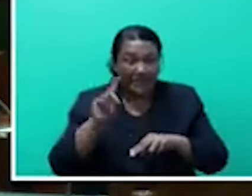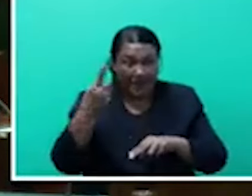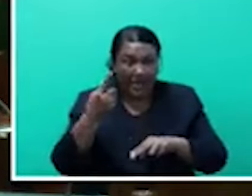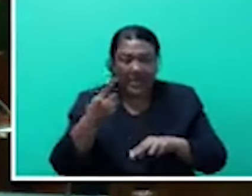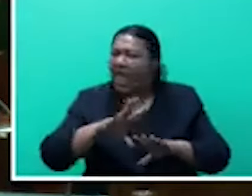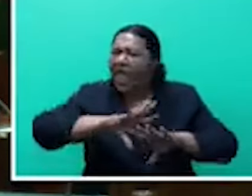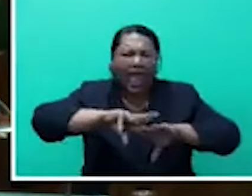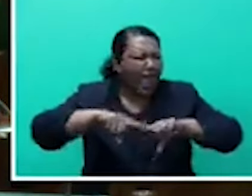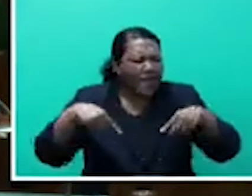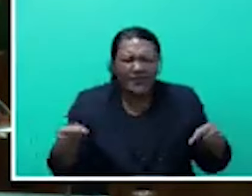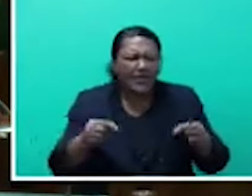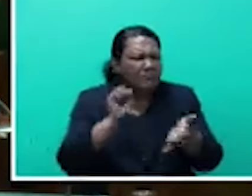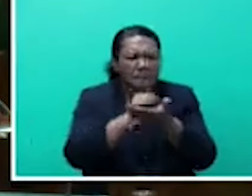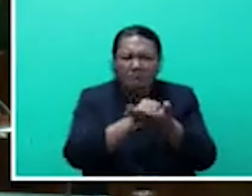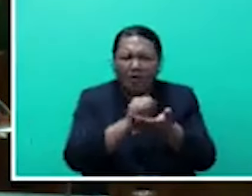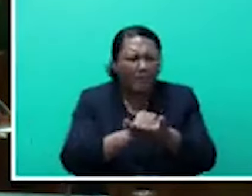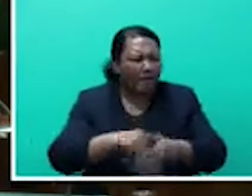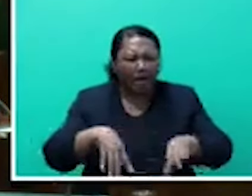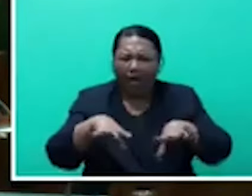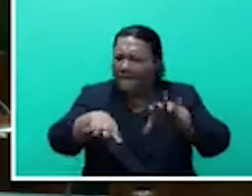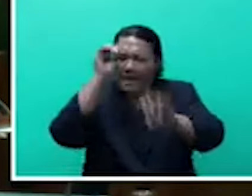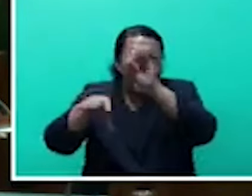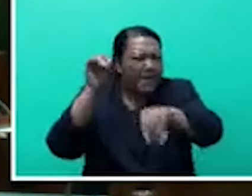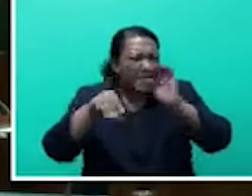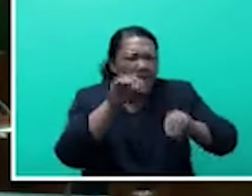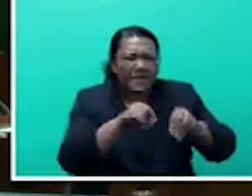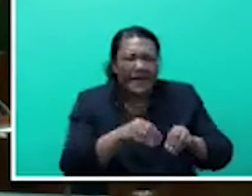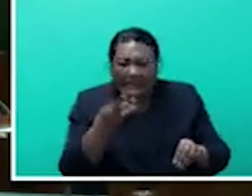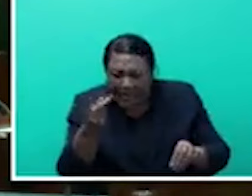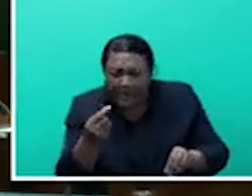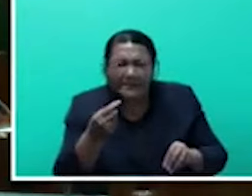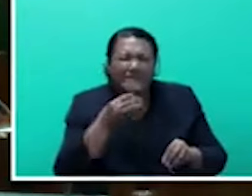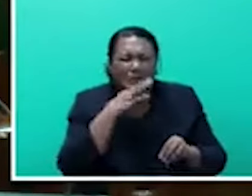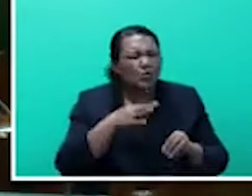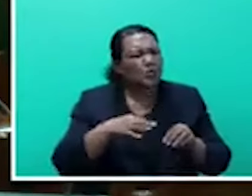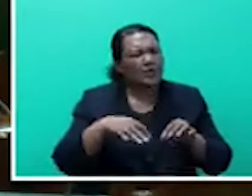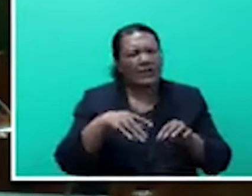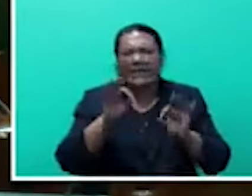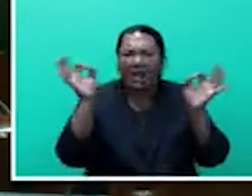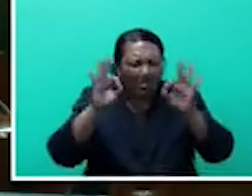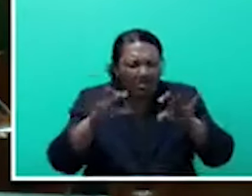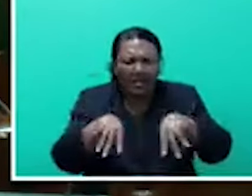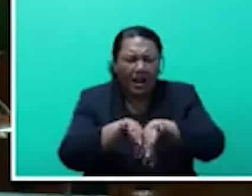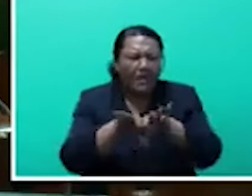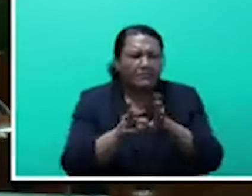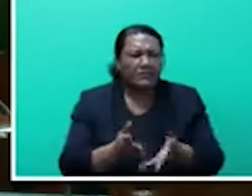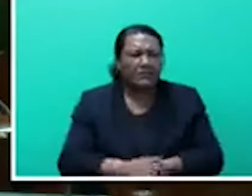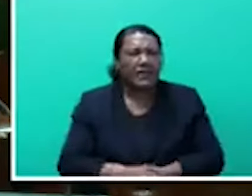minister. Everything was done on time. There were no rubbish. And so I don't know. Sir, I